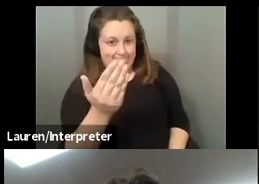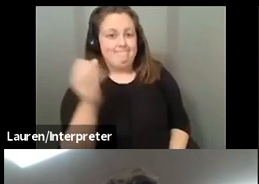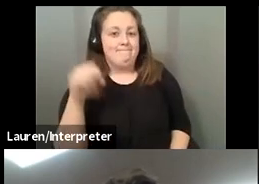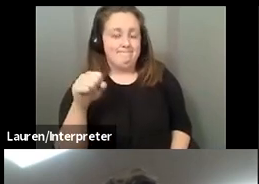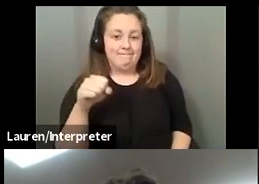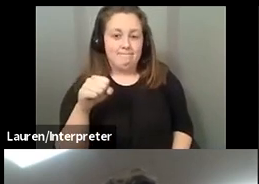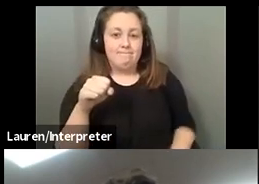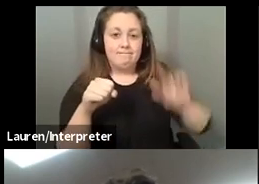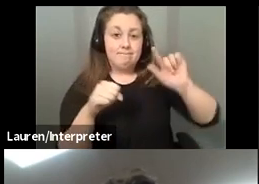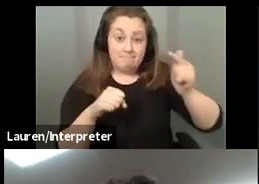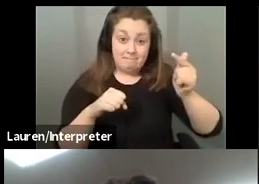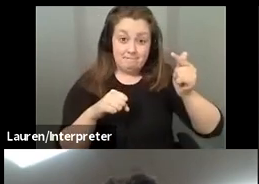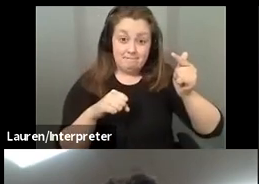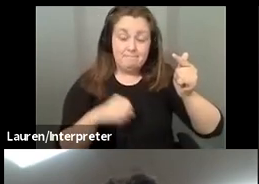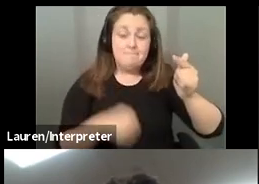moved. Second.